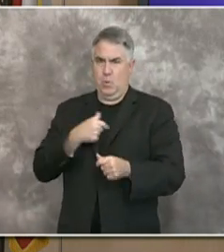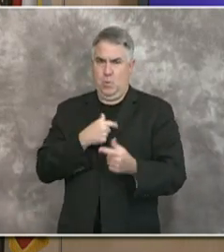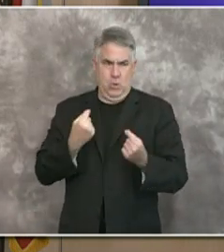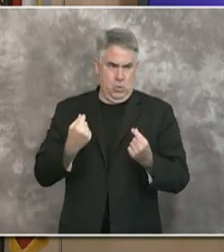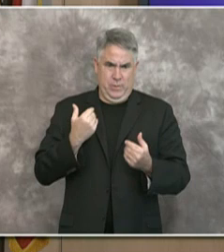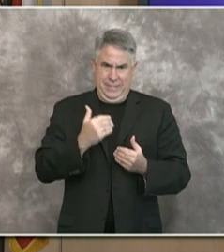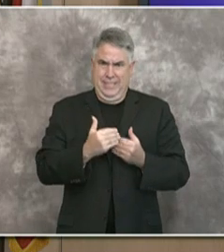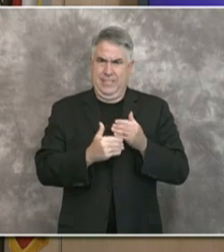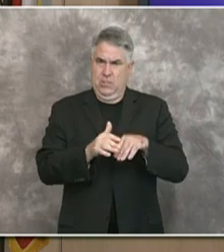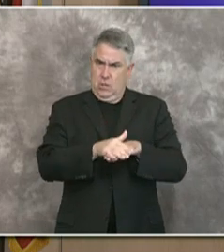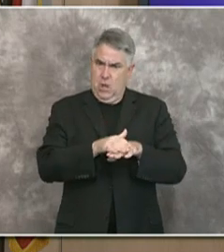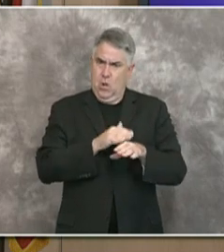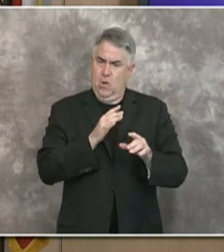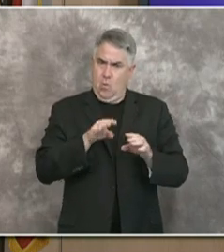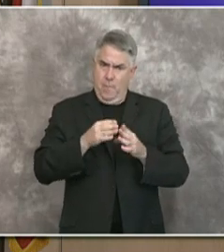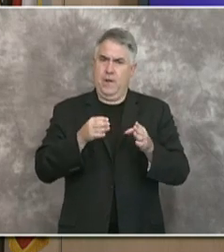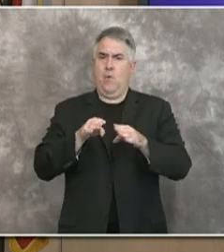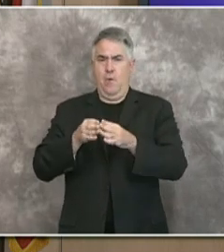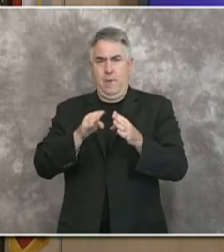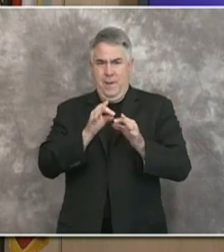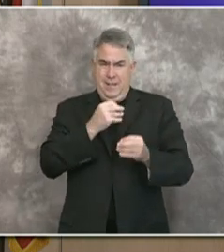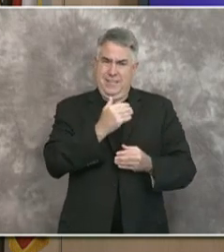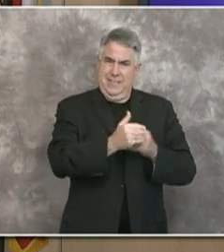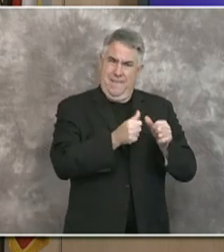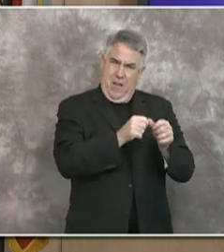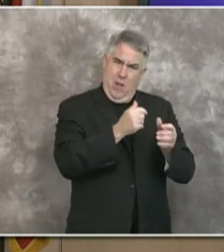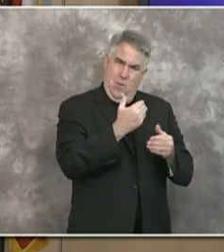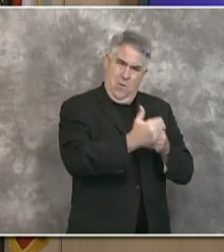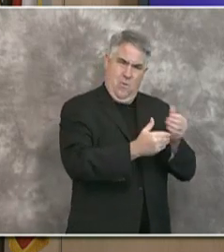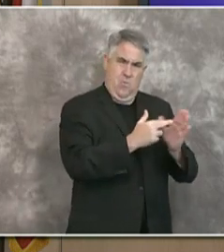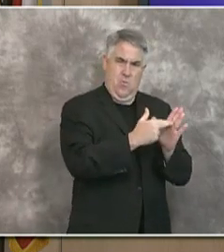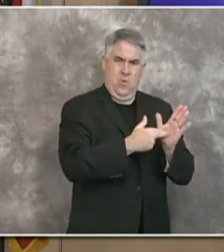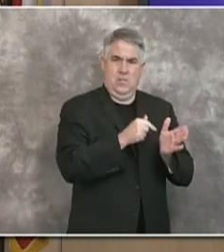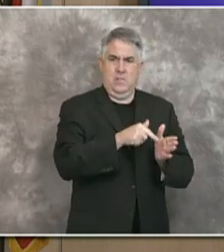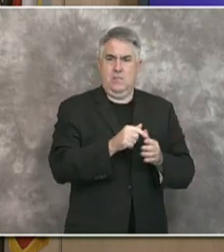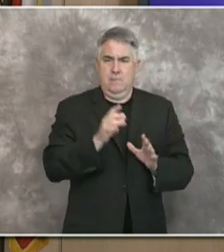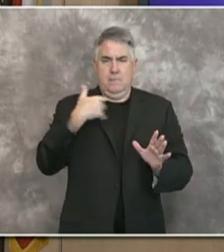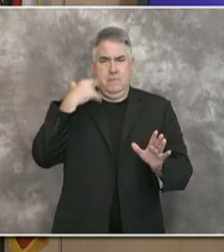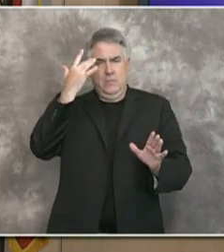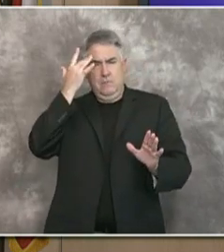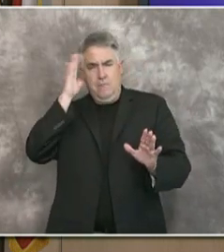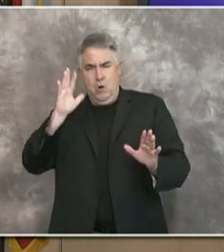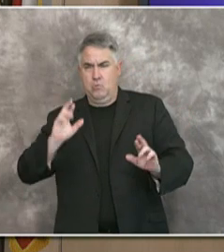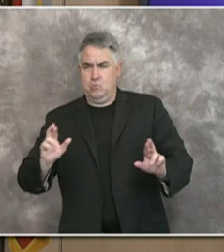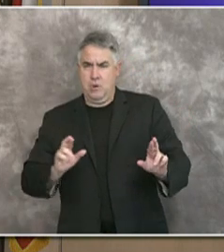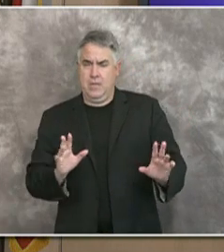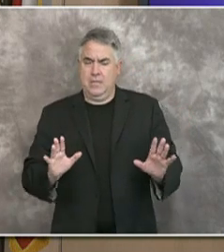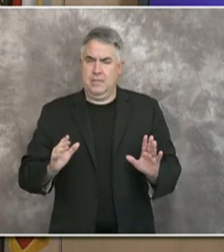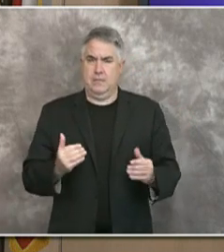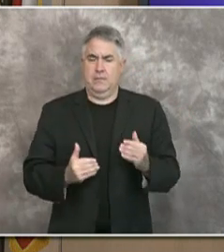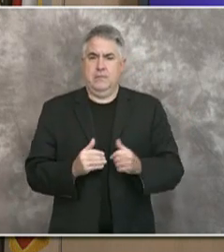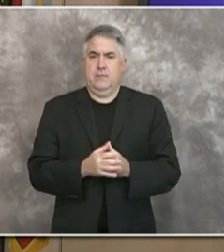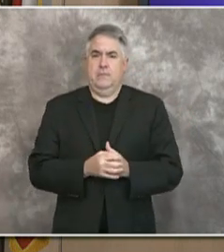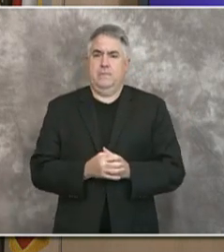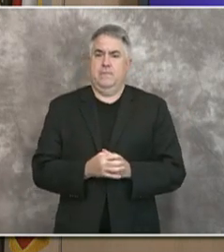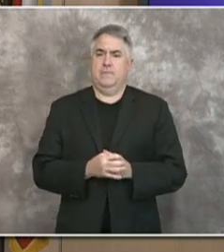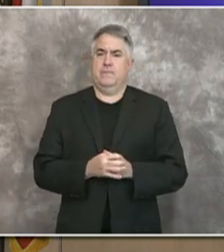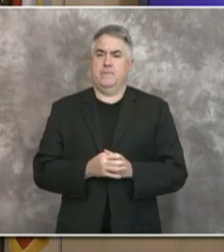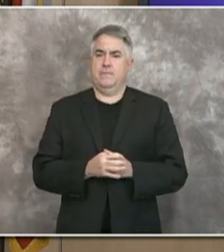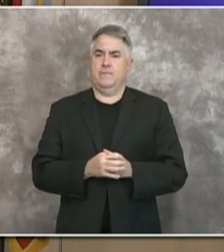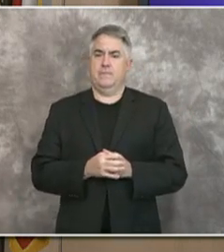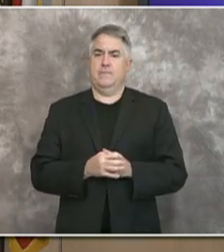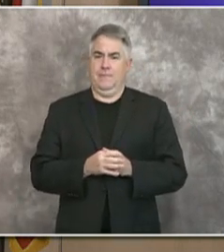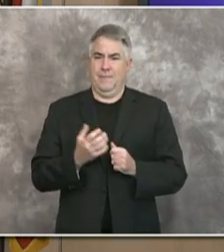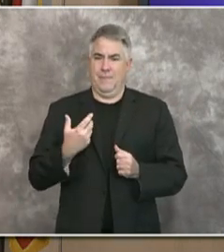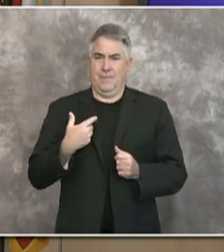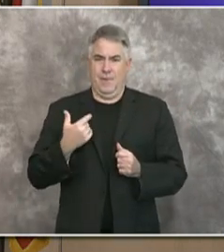reopening phases responsibly, smartly, and safely. And so we continue to urge the public to join with us in